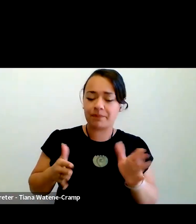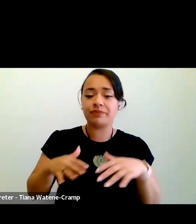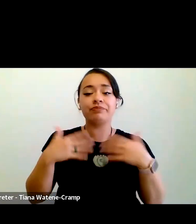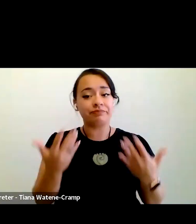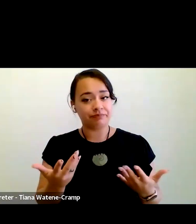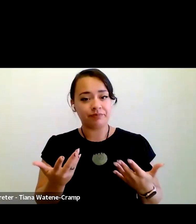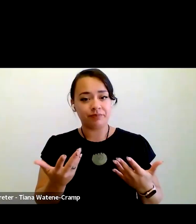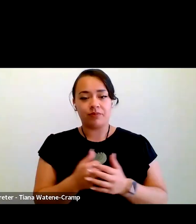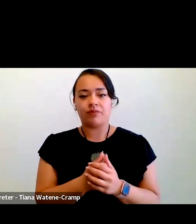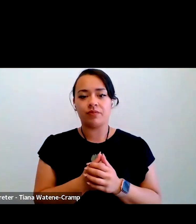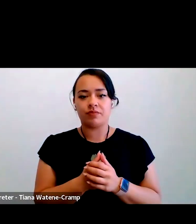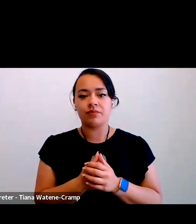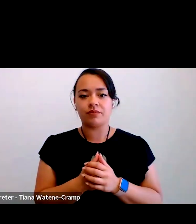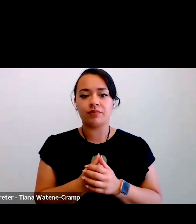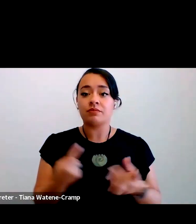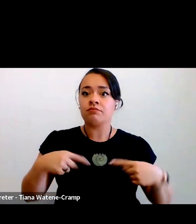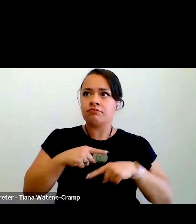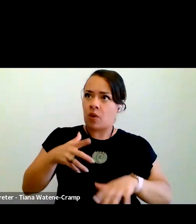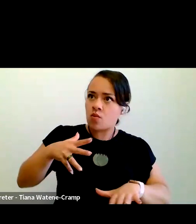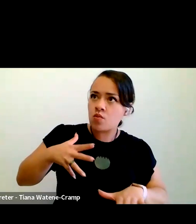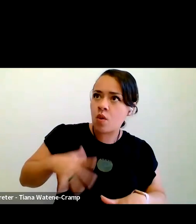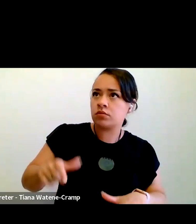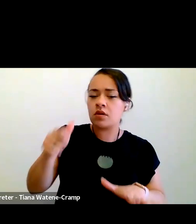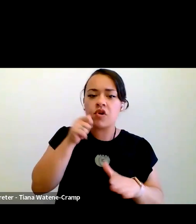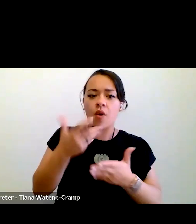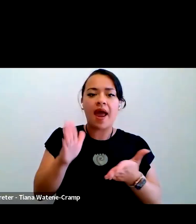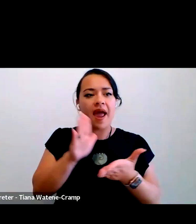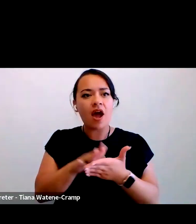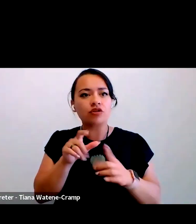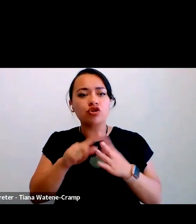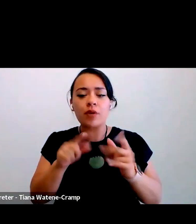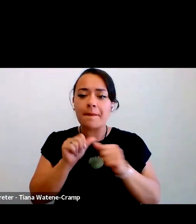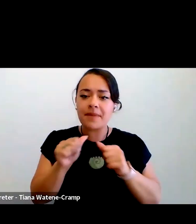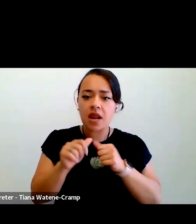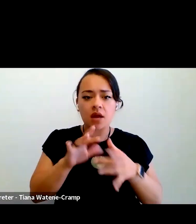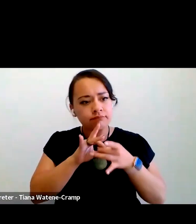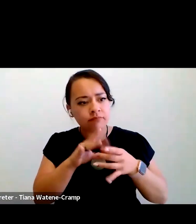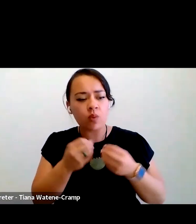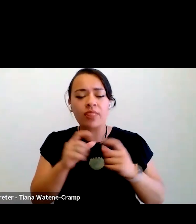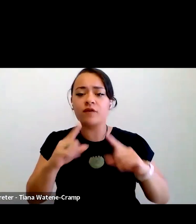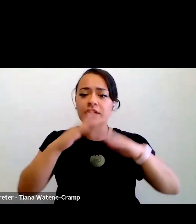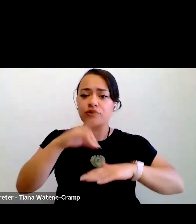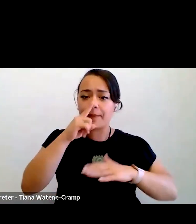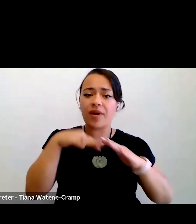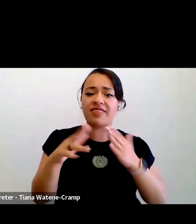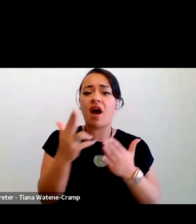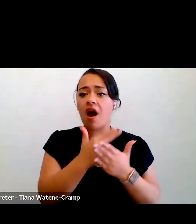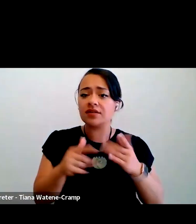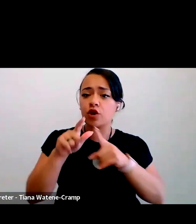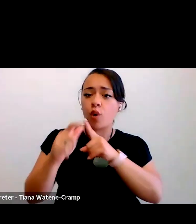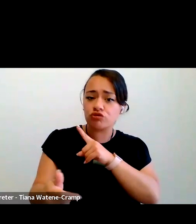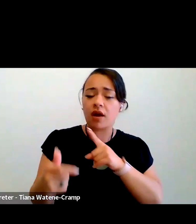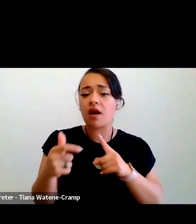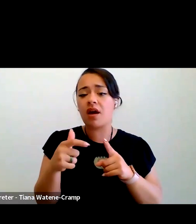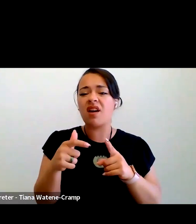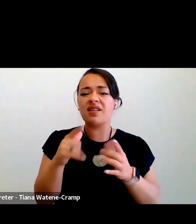increasingly, there is an appetite to understand how to do better in relation to First Nations people in the arts and culture sector. This is evidenced in the most